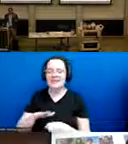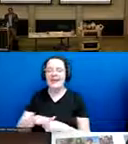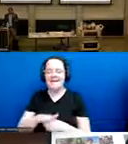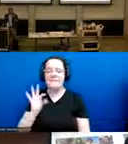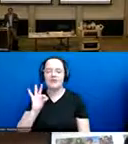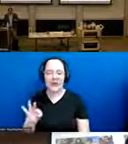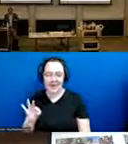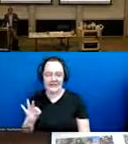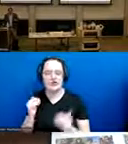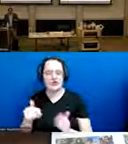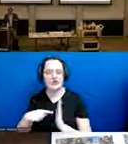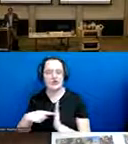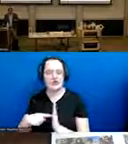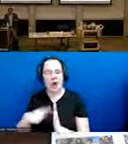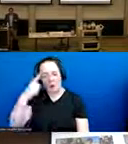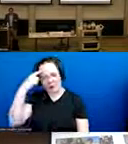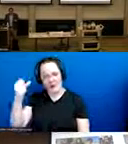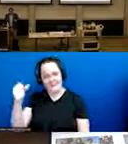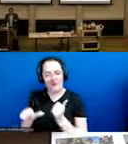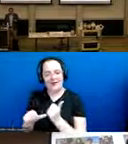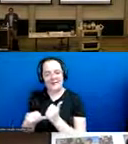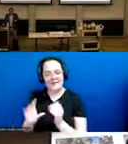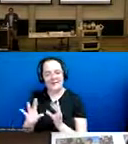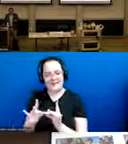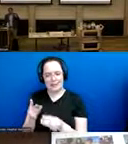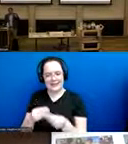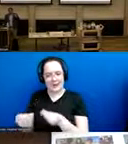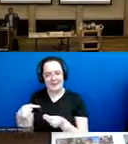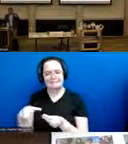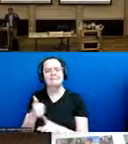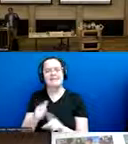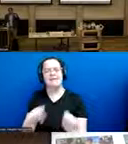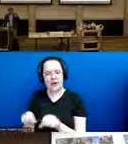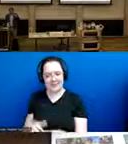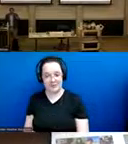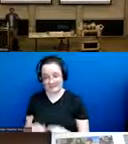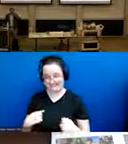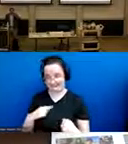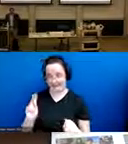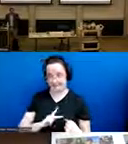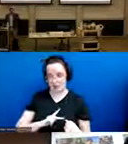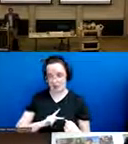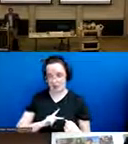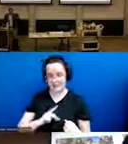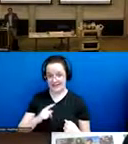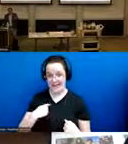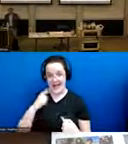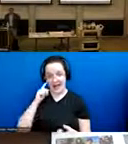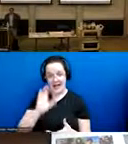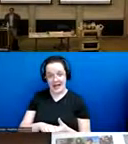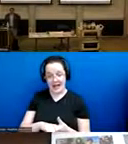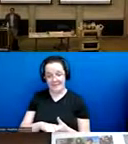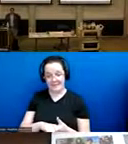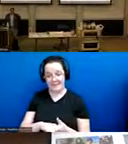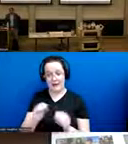demonstrate that memory-assisted entanglement swapping is possible. Me personally, I believe the route to get even higher rates is